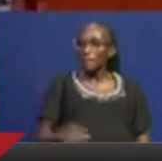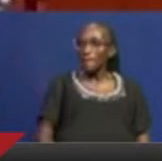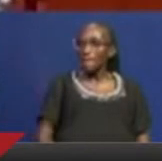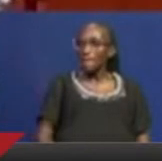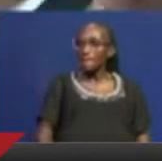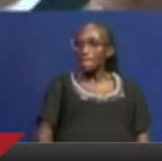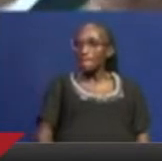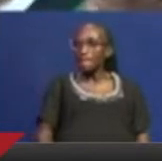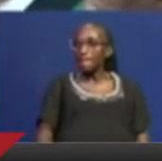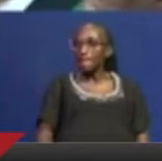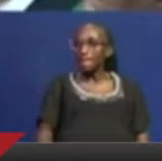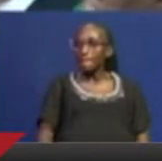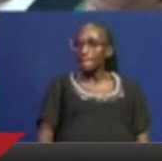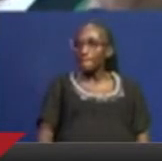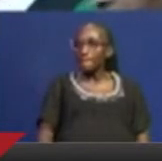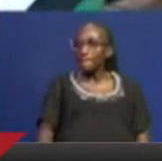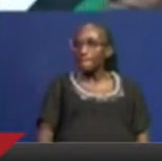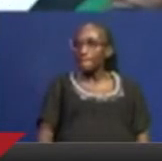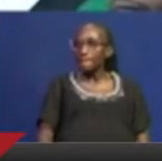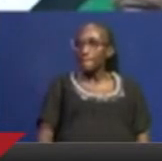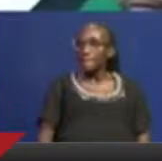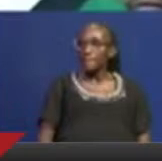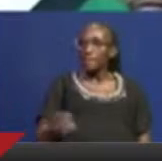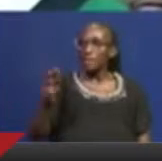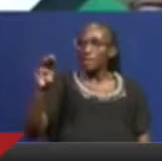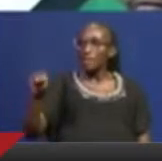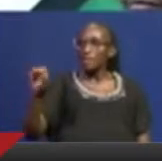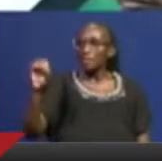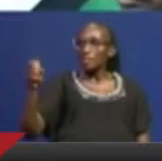Isiolo South, Tubi Bidu Mohammed.